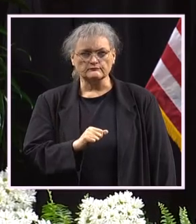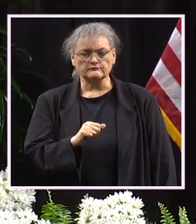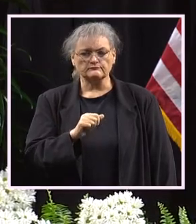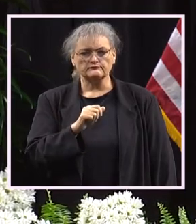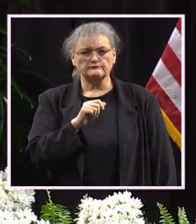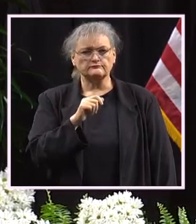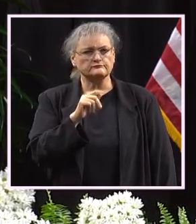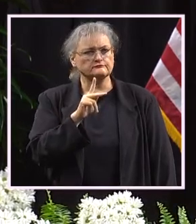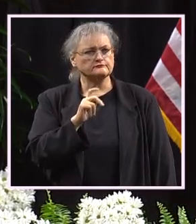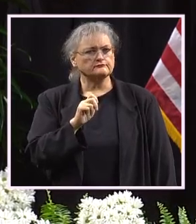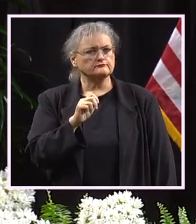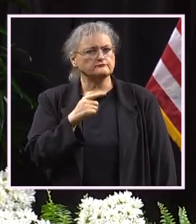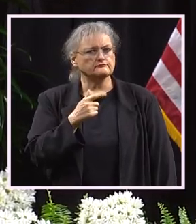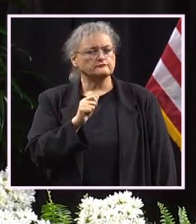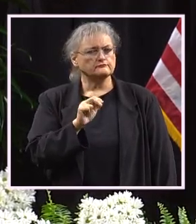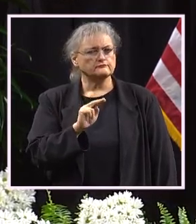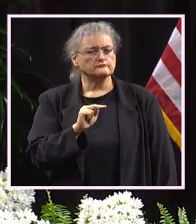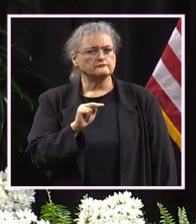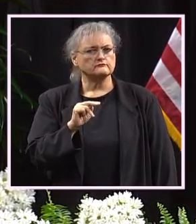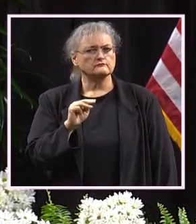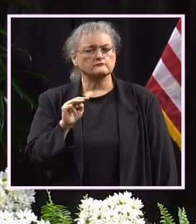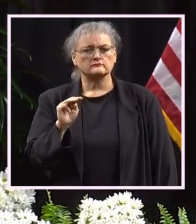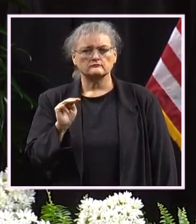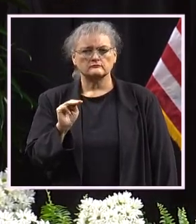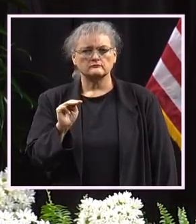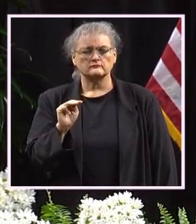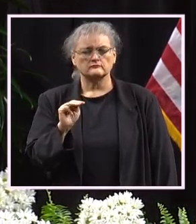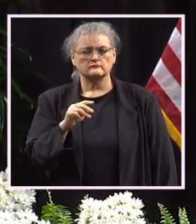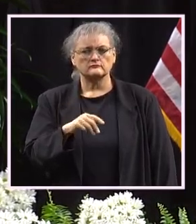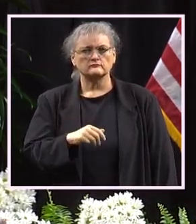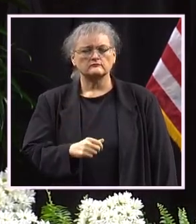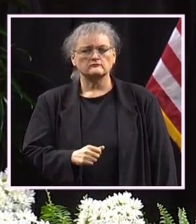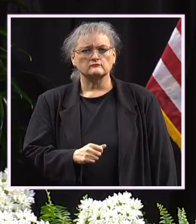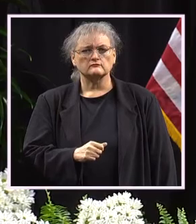Keegan Letta McCain, magna cum laude.